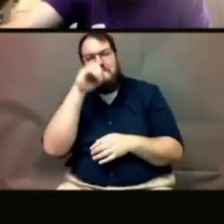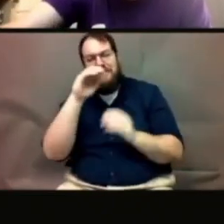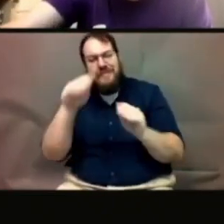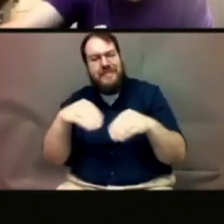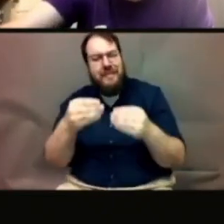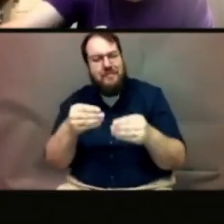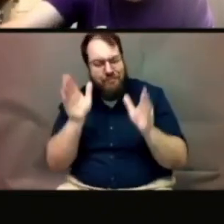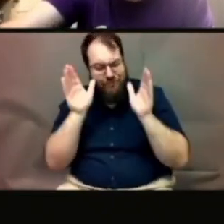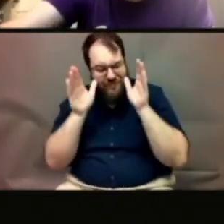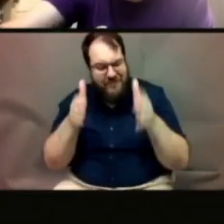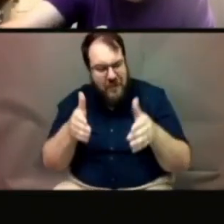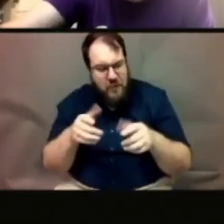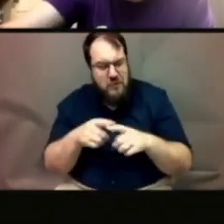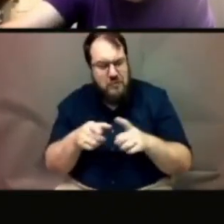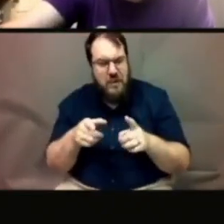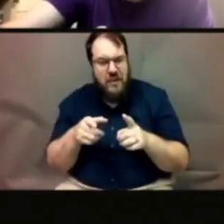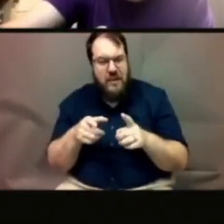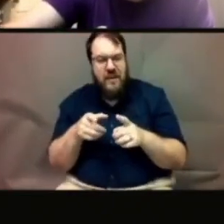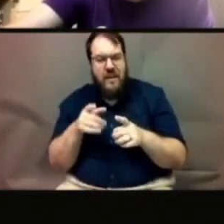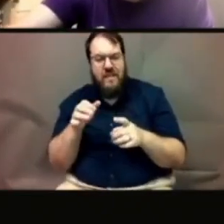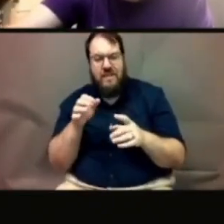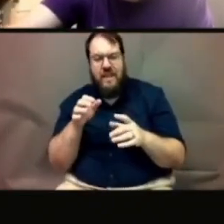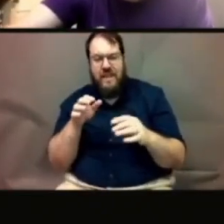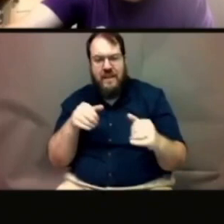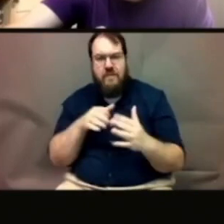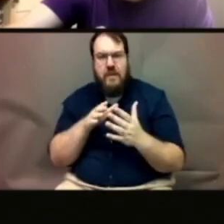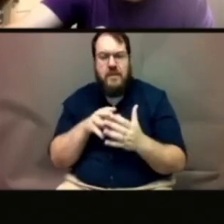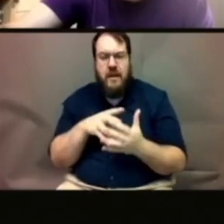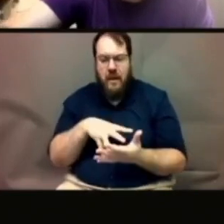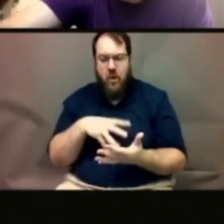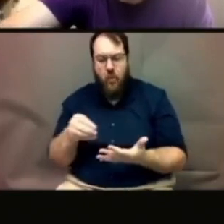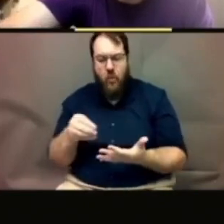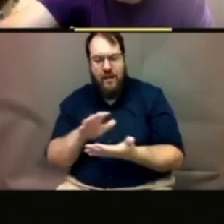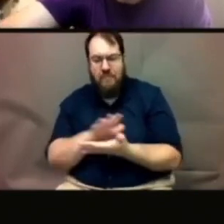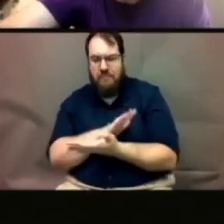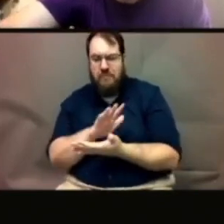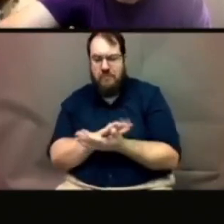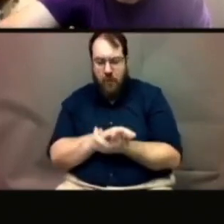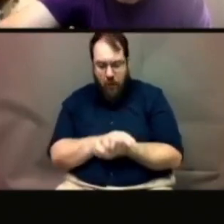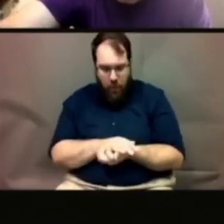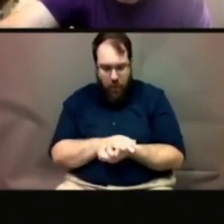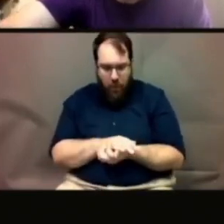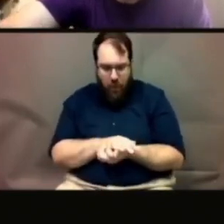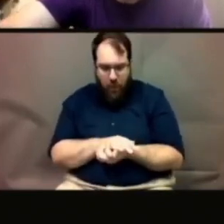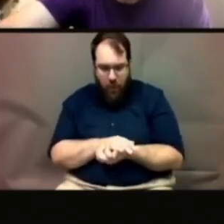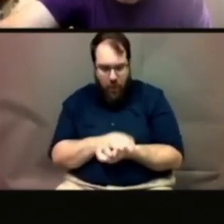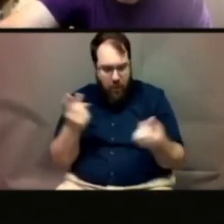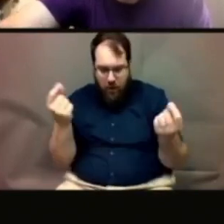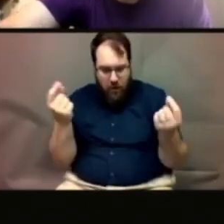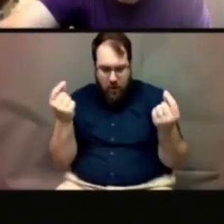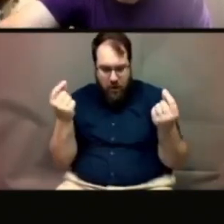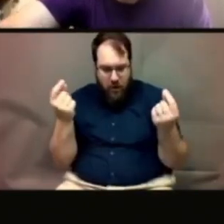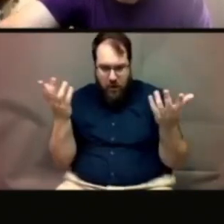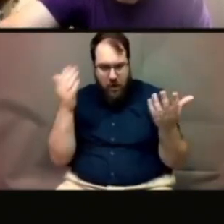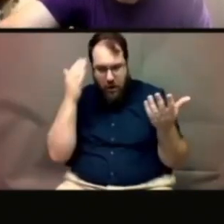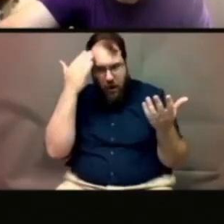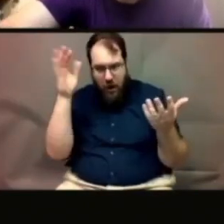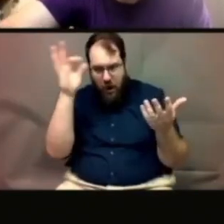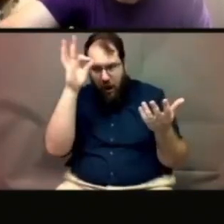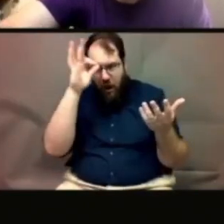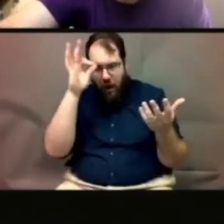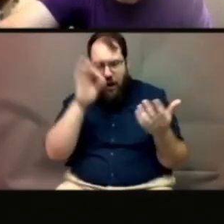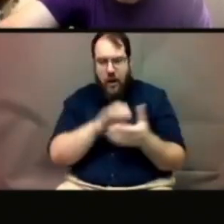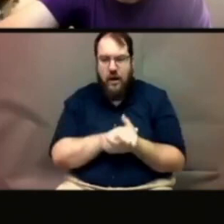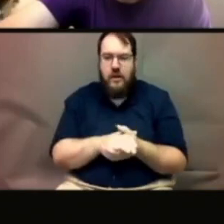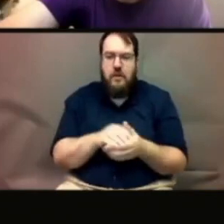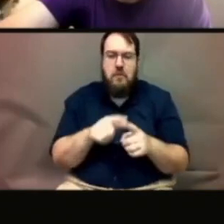focus on, but otherwise they face like that white page syndrome where they're like, what am I going to do? So with the apps and the guides, what we